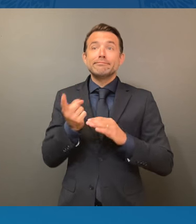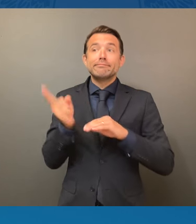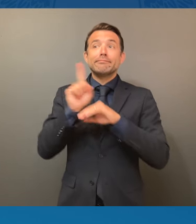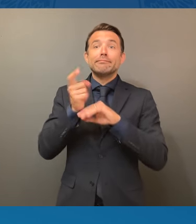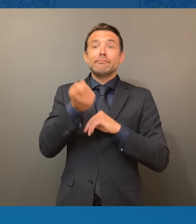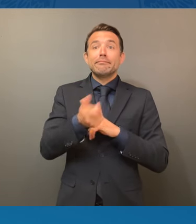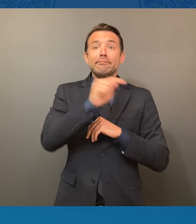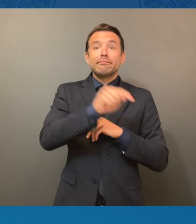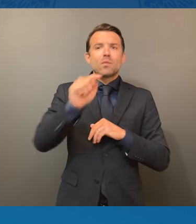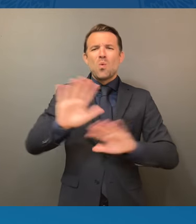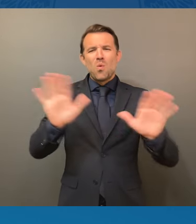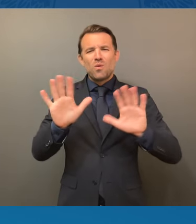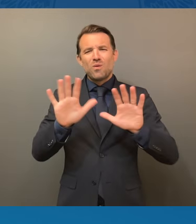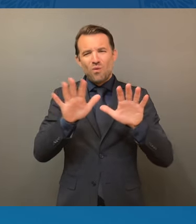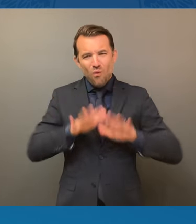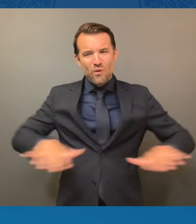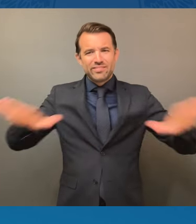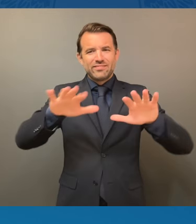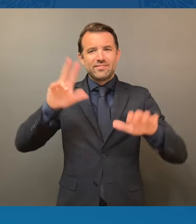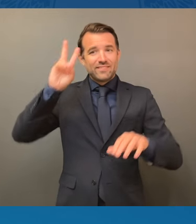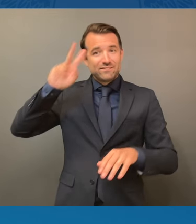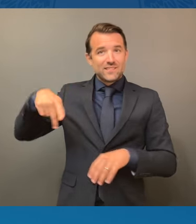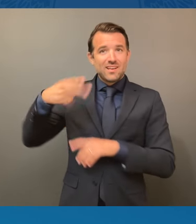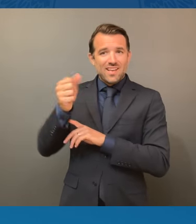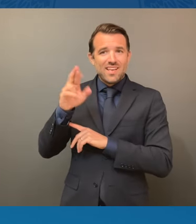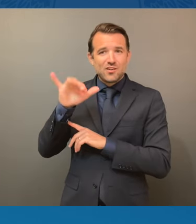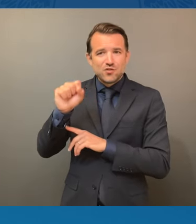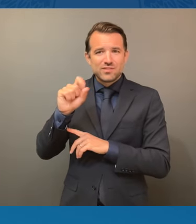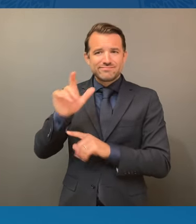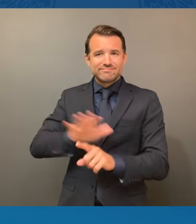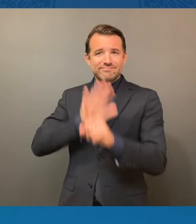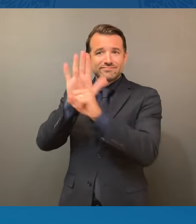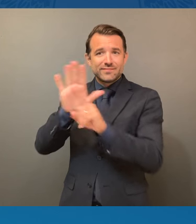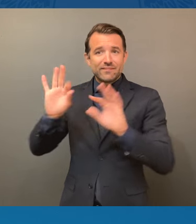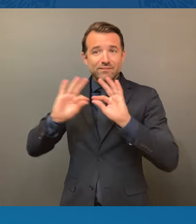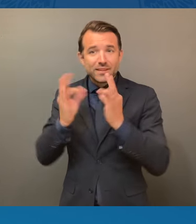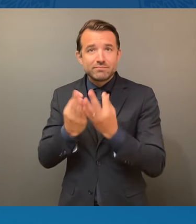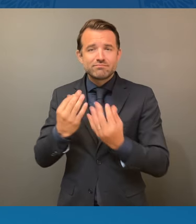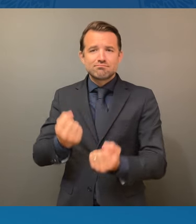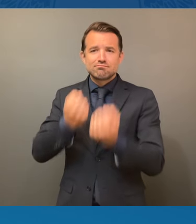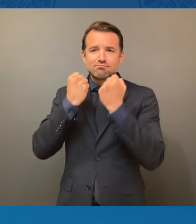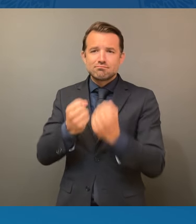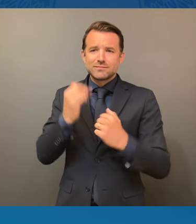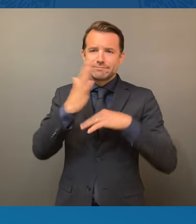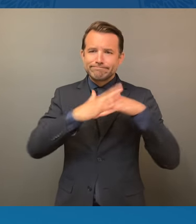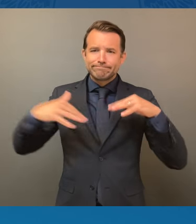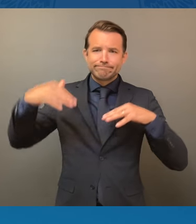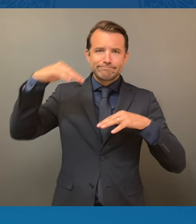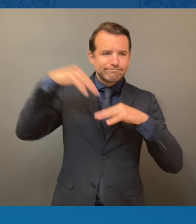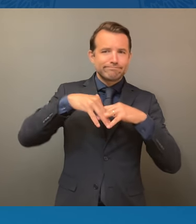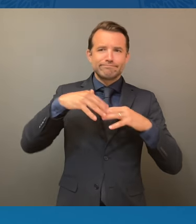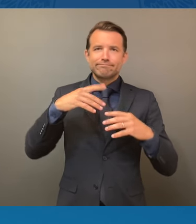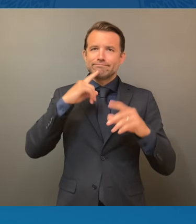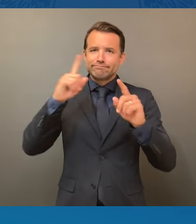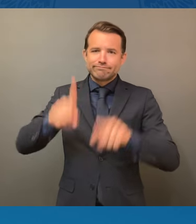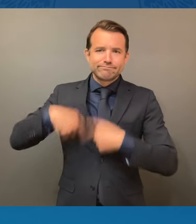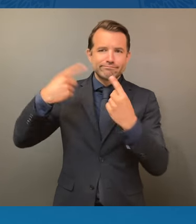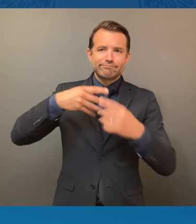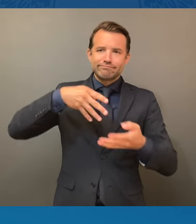in a family where activism was rooted in action. Our Vice President, she has been focused